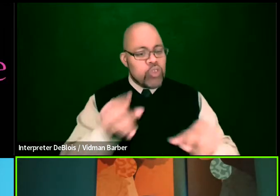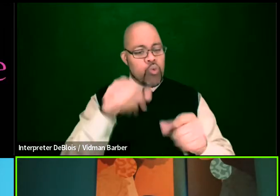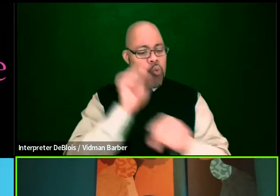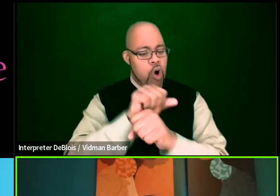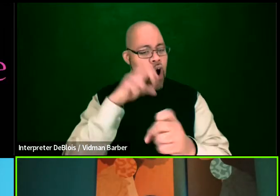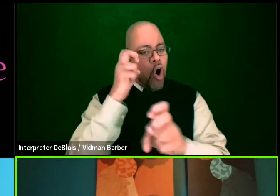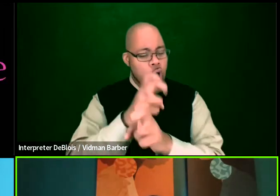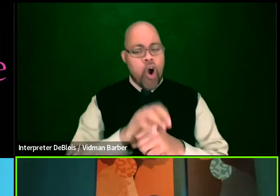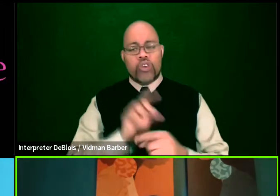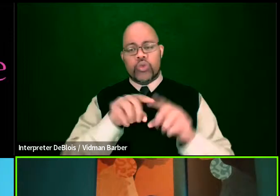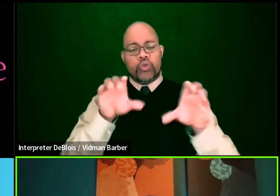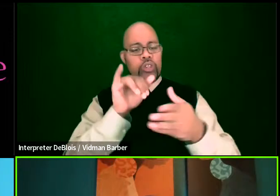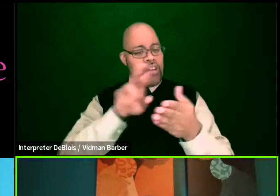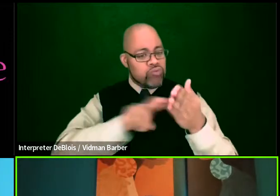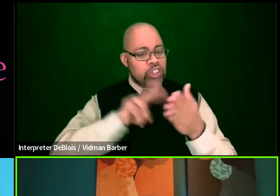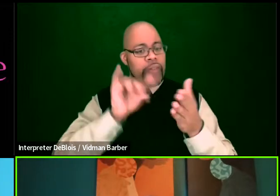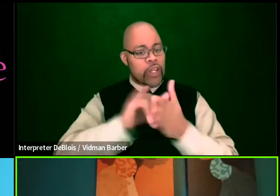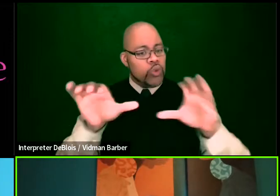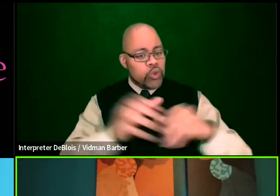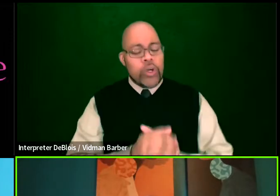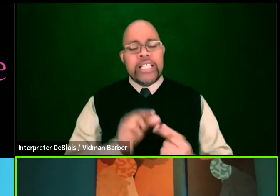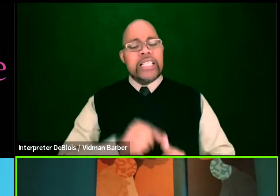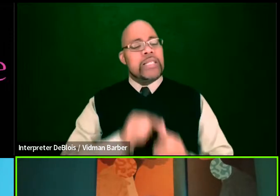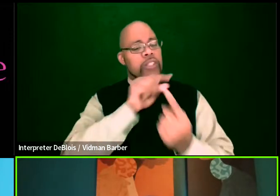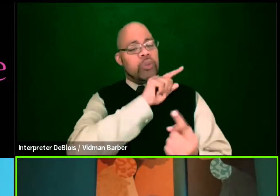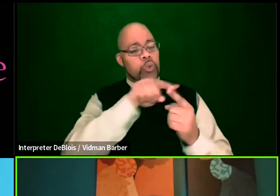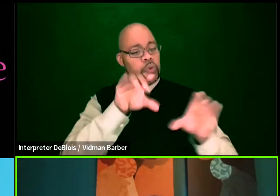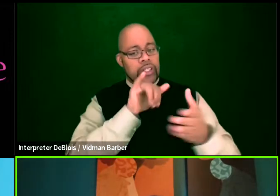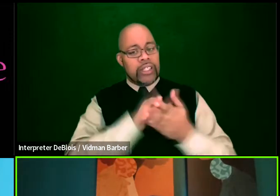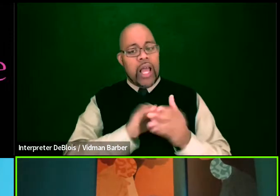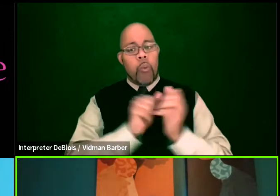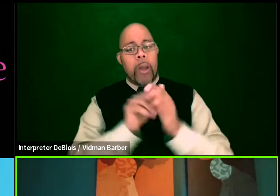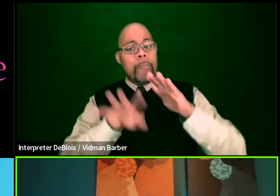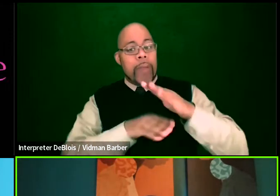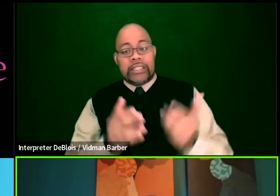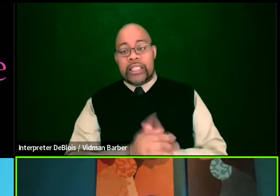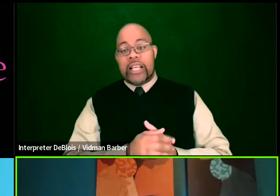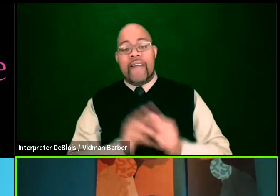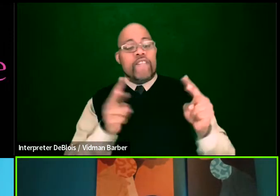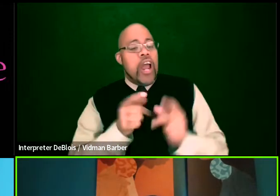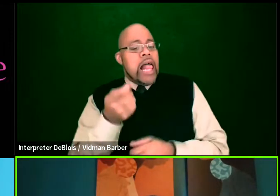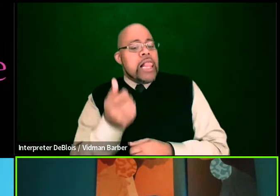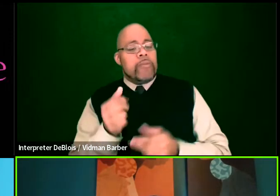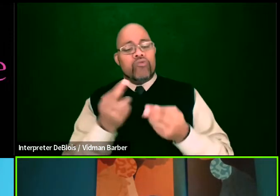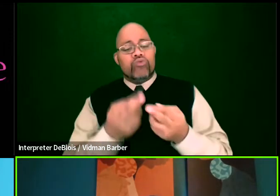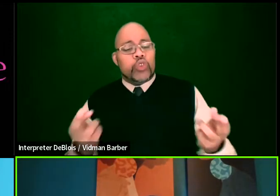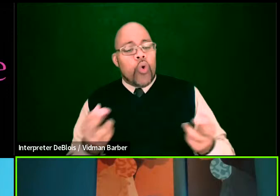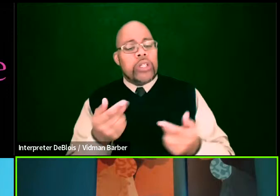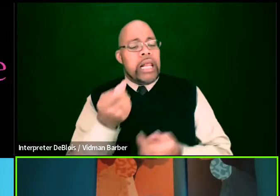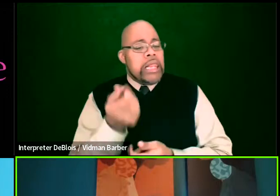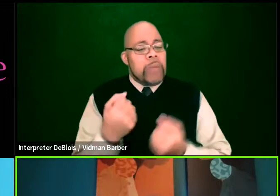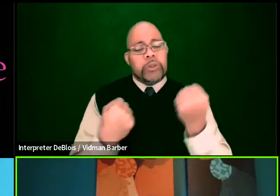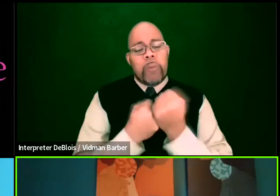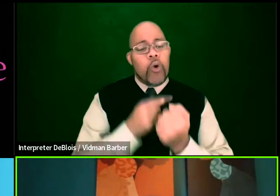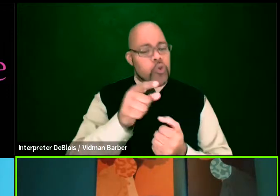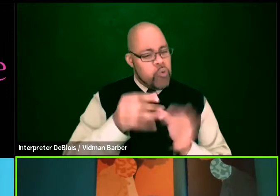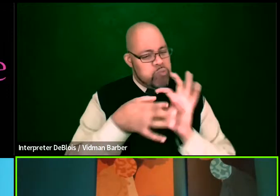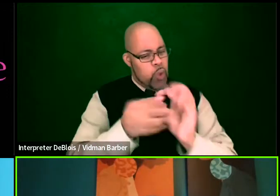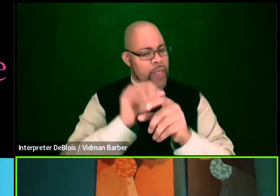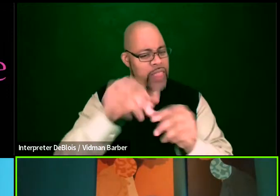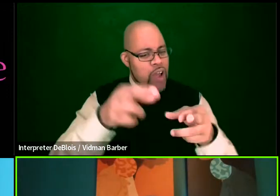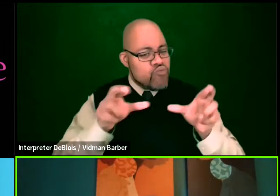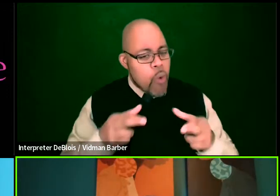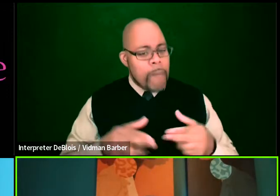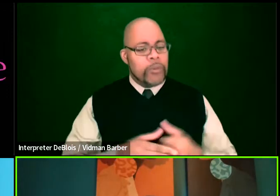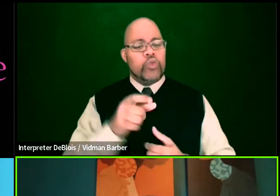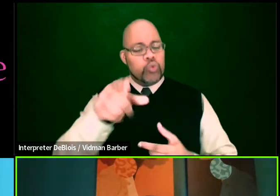to be doing the research that you're doing, especially when you did it with basically very little resources, very little support. You belong in those rooms. And so